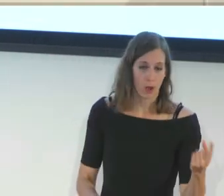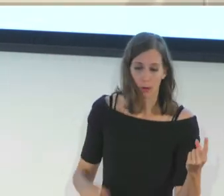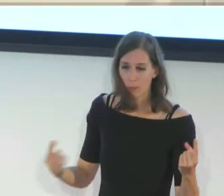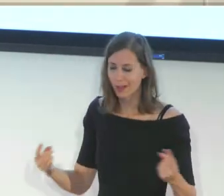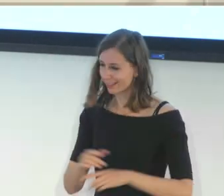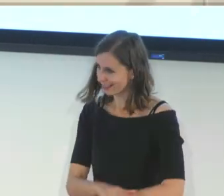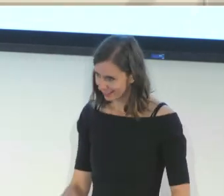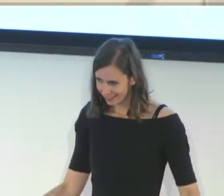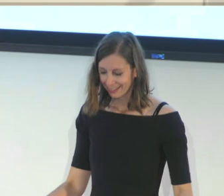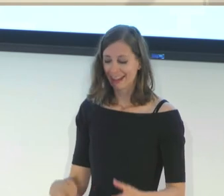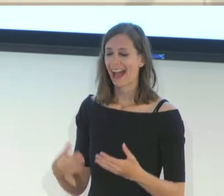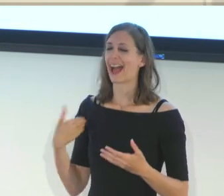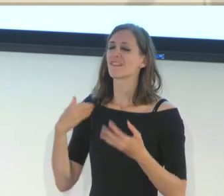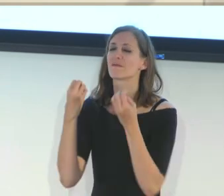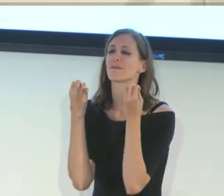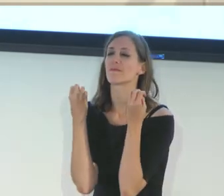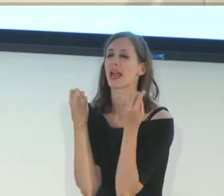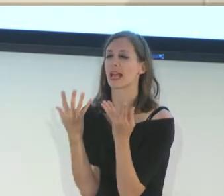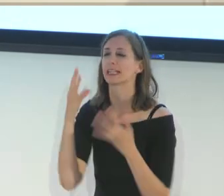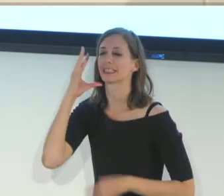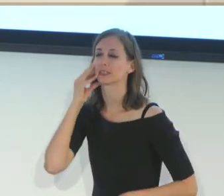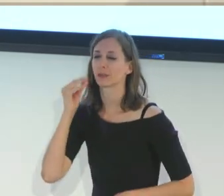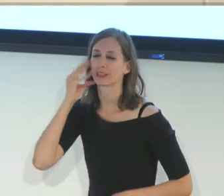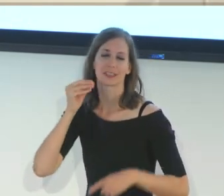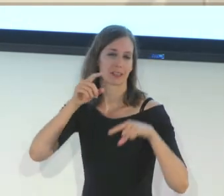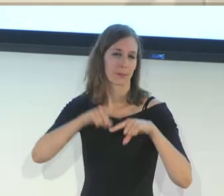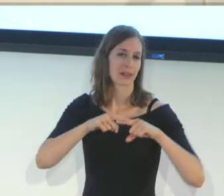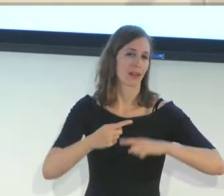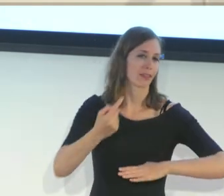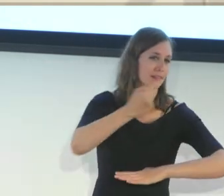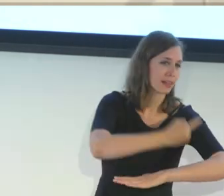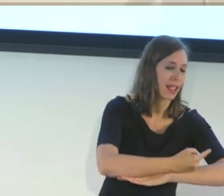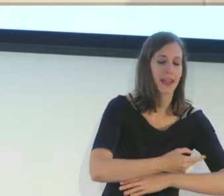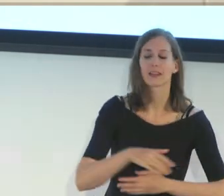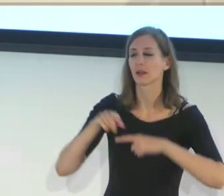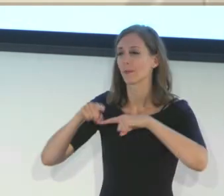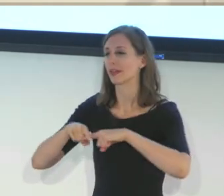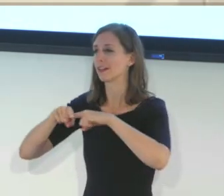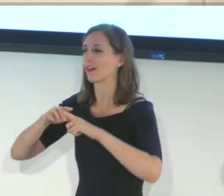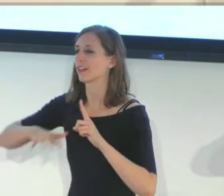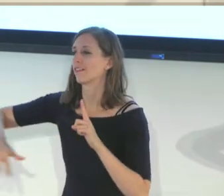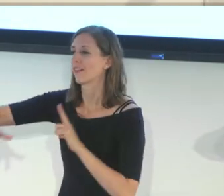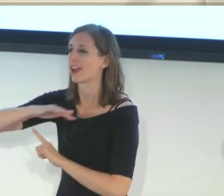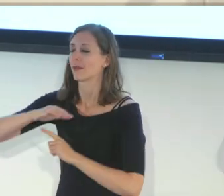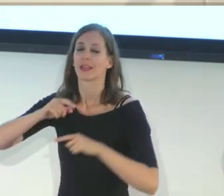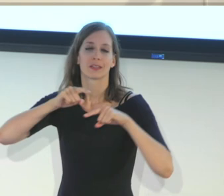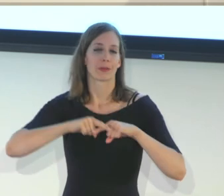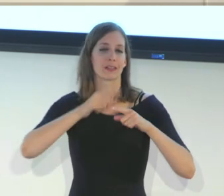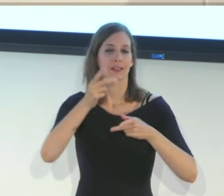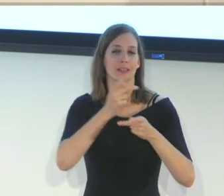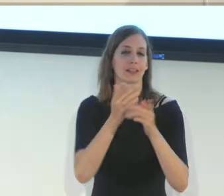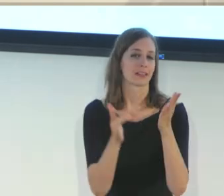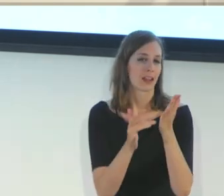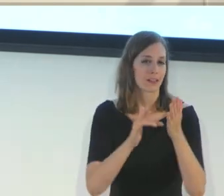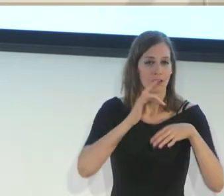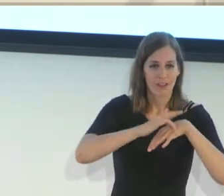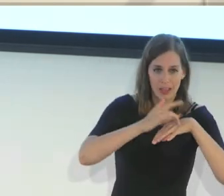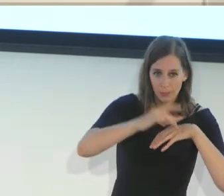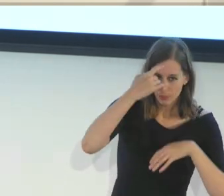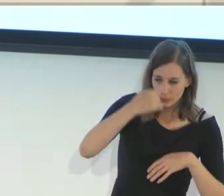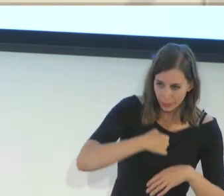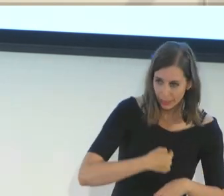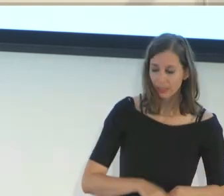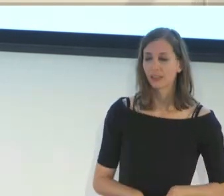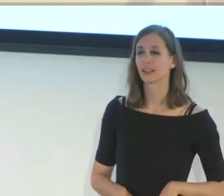I've experienced in a particular day, where I am, what kind of computing technology is available to me. And when I